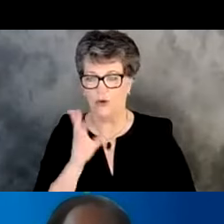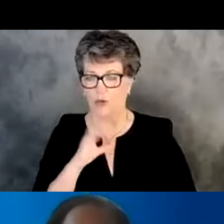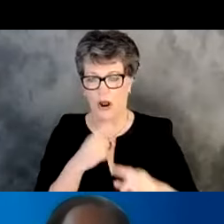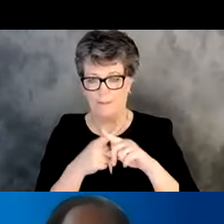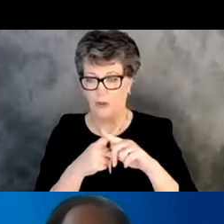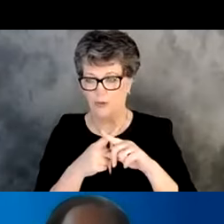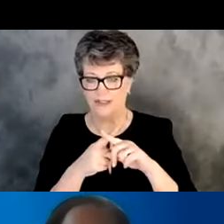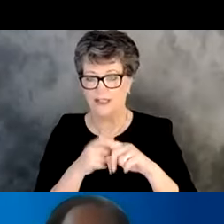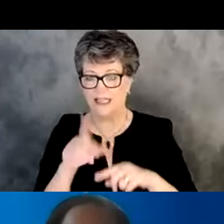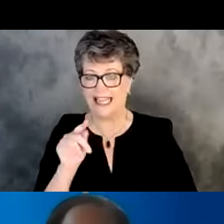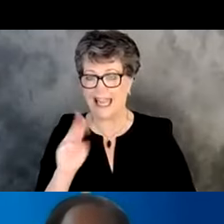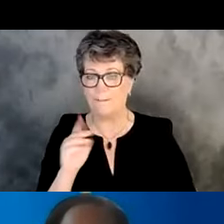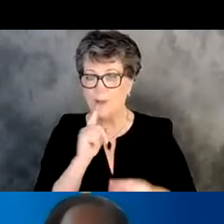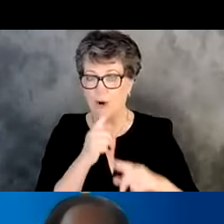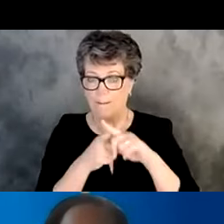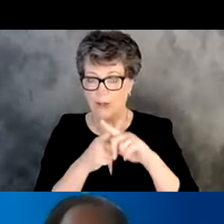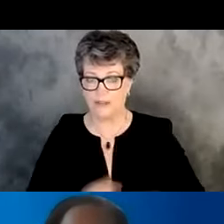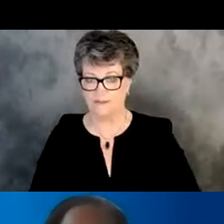Kim, you're muted.